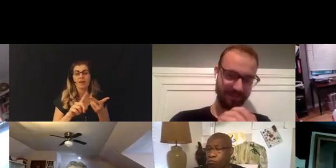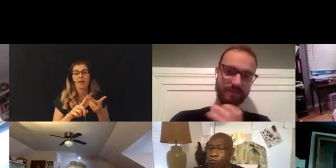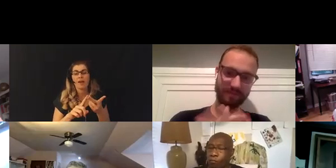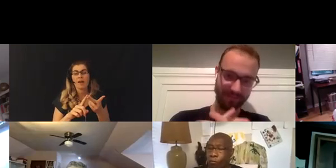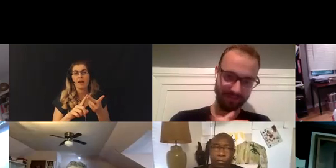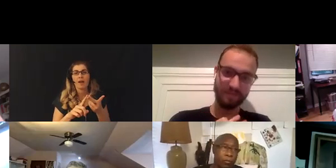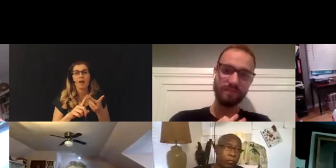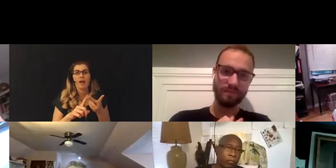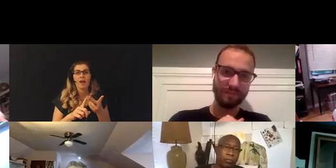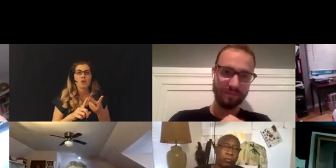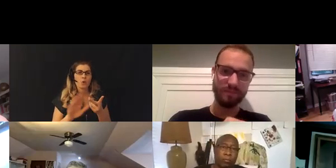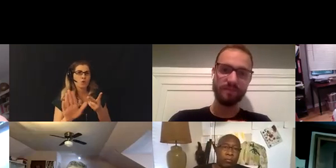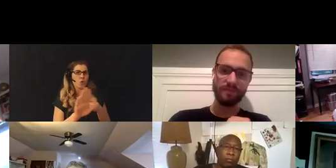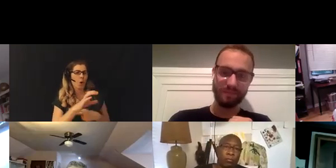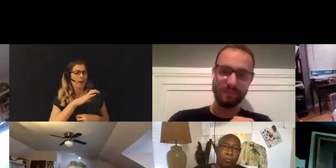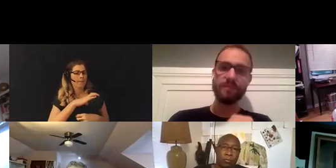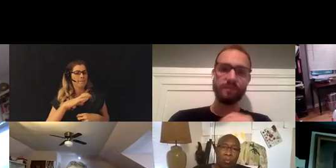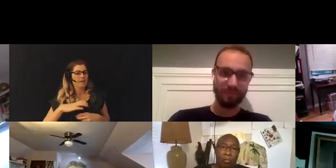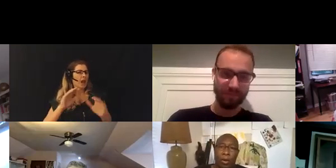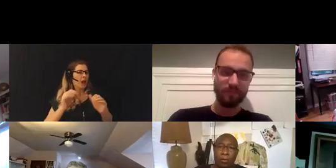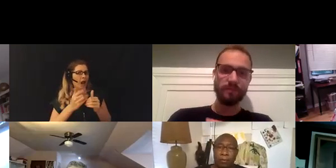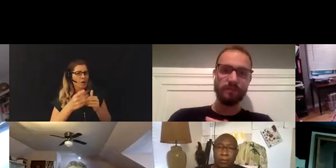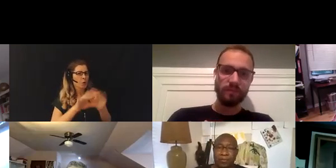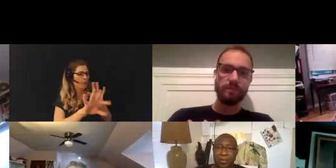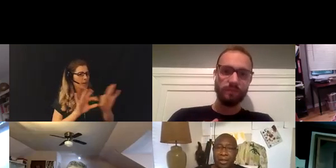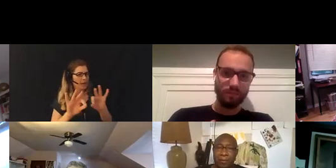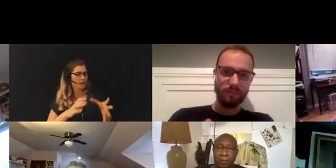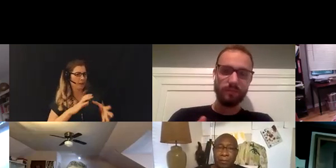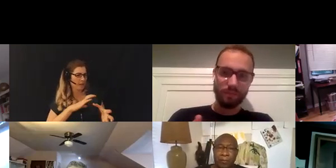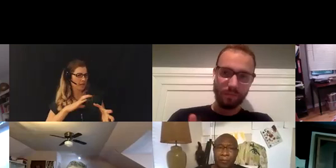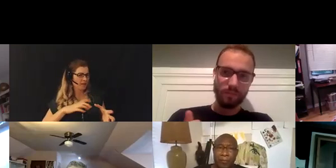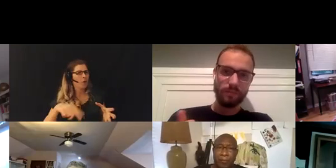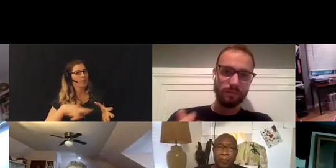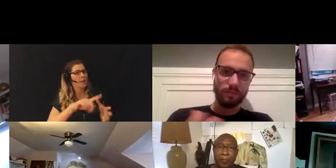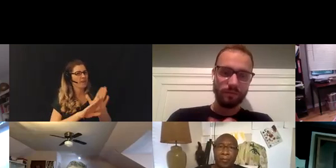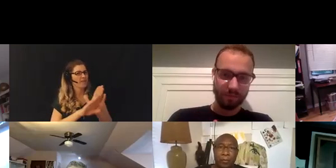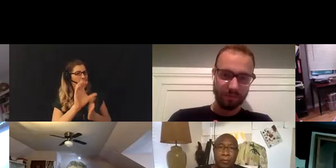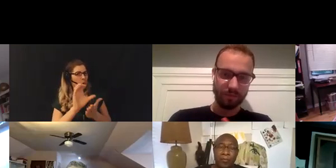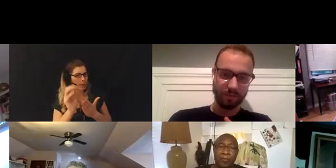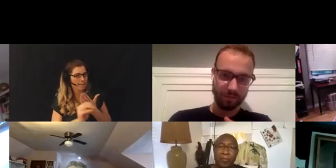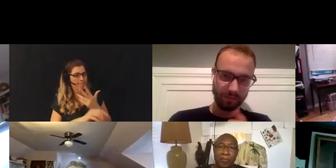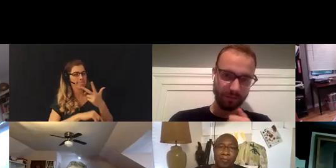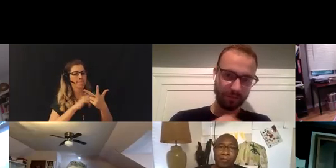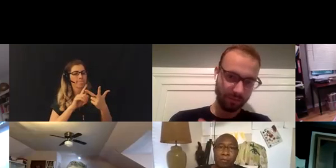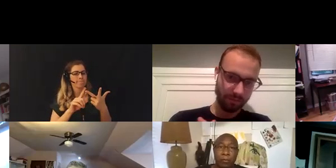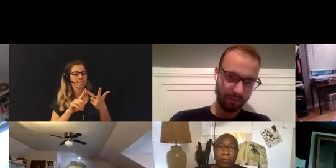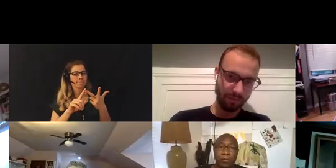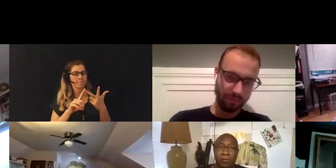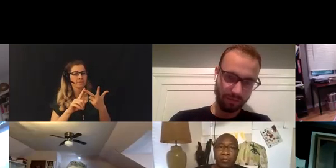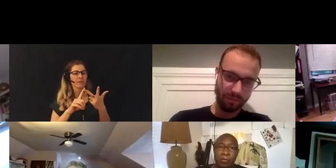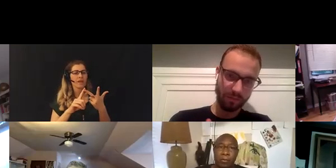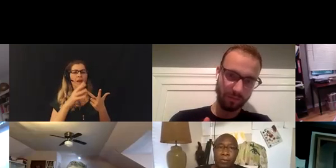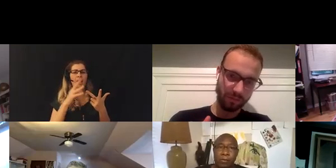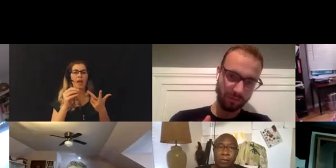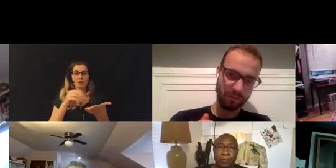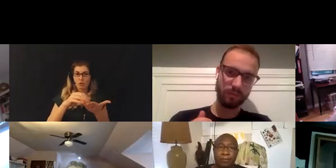the committee actually selected that you work with to develop the curriculum? And how are students choosing